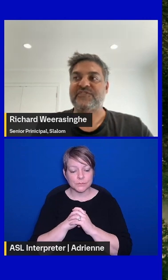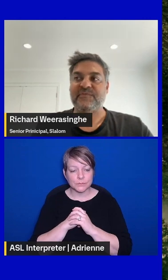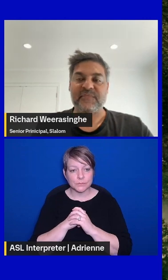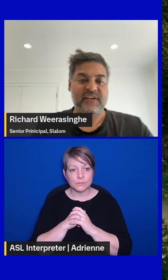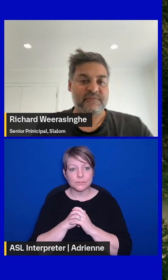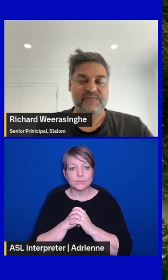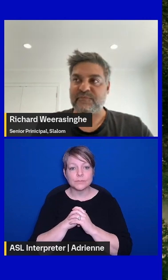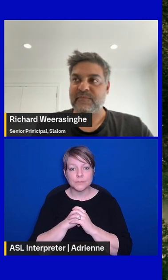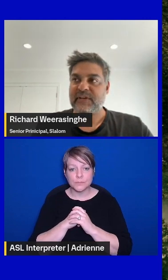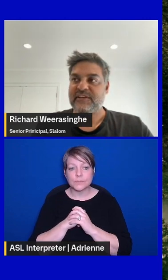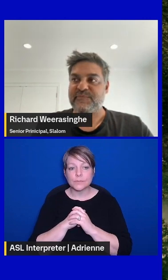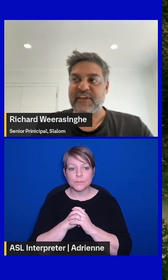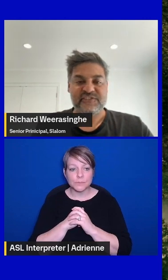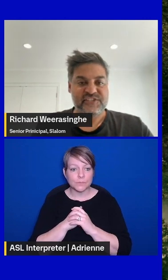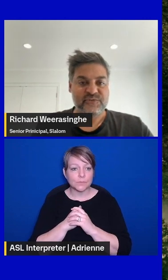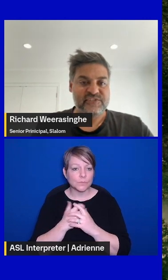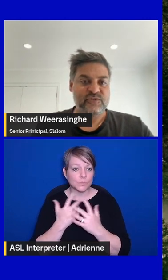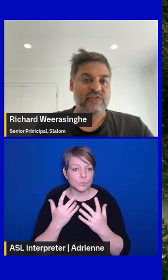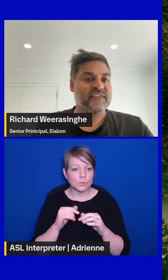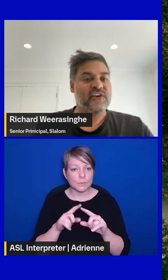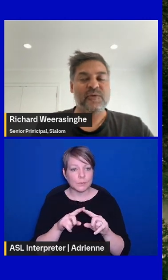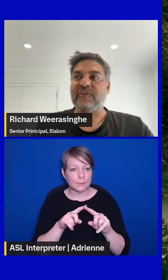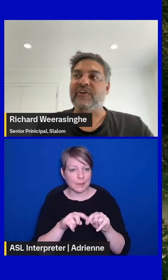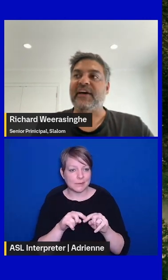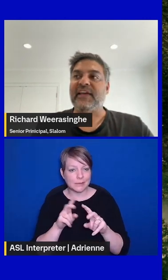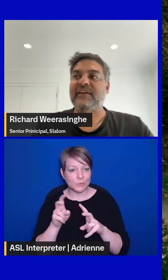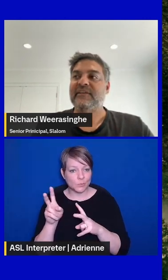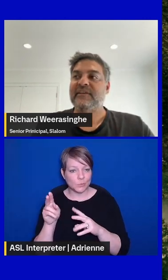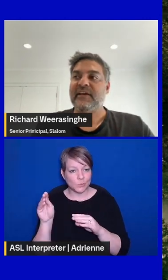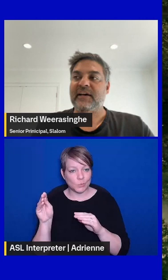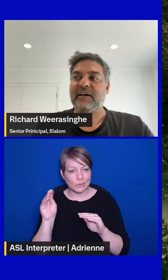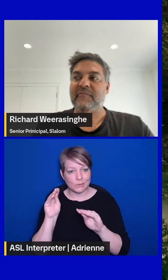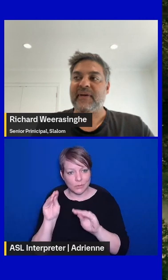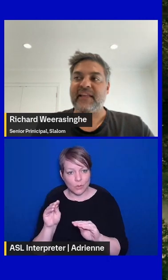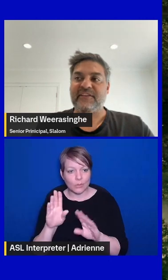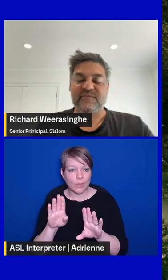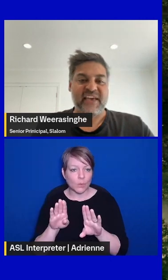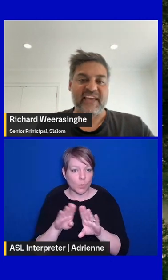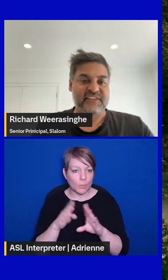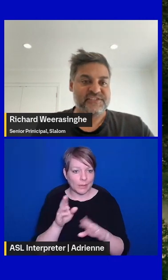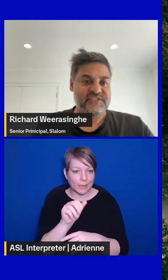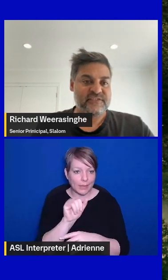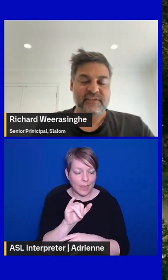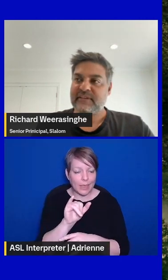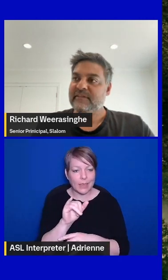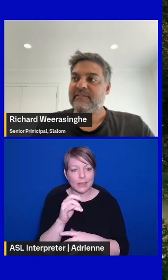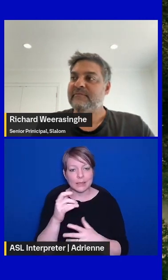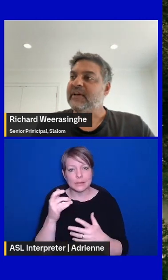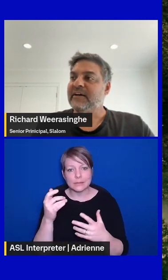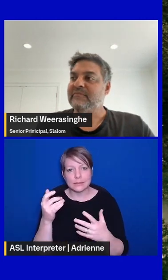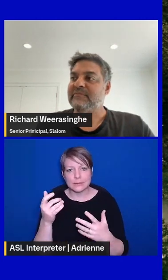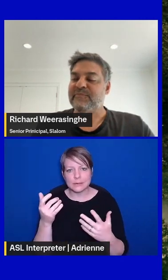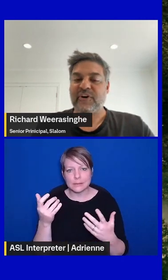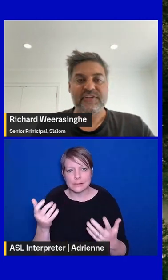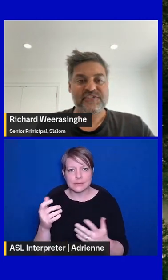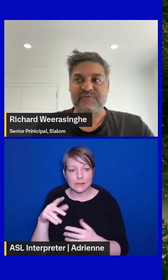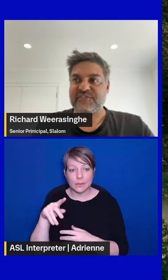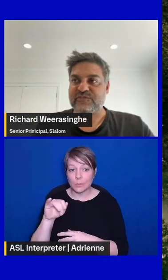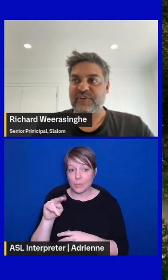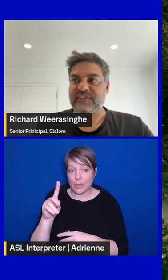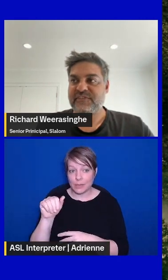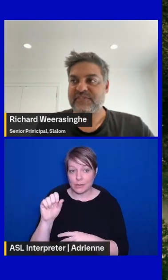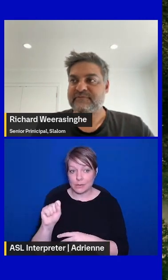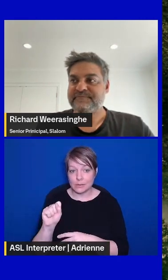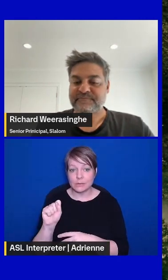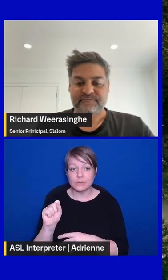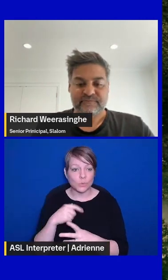Just got some dependencies to install, like the OpenAI and some pandas components. I'm just